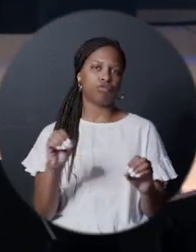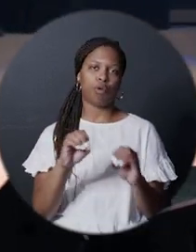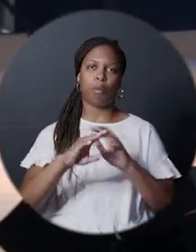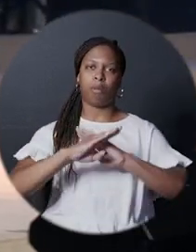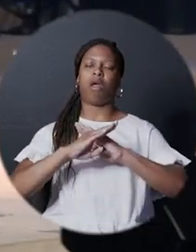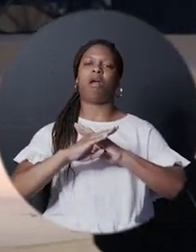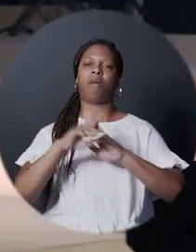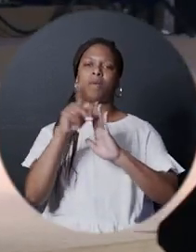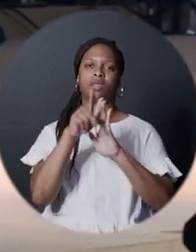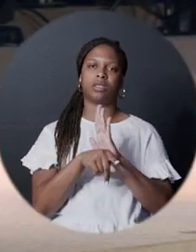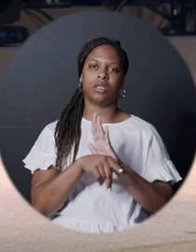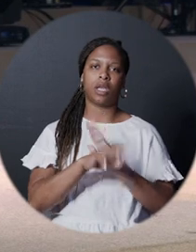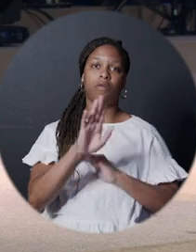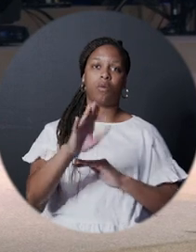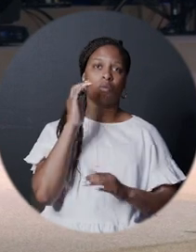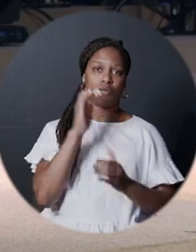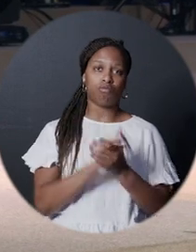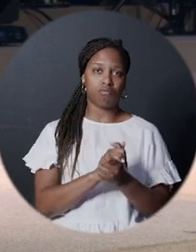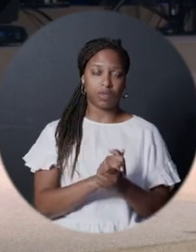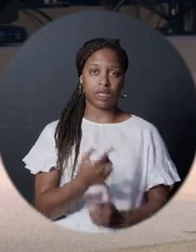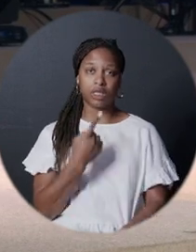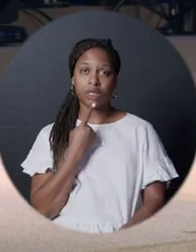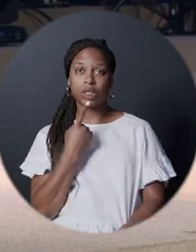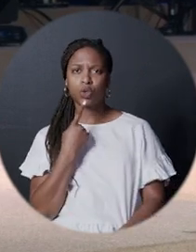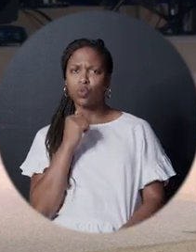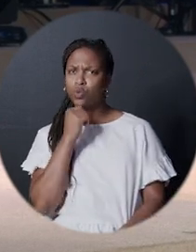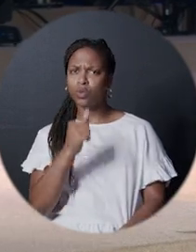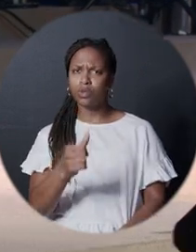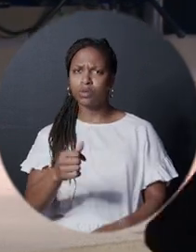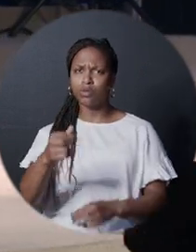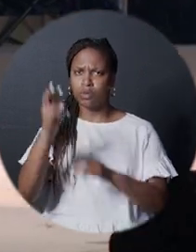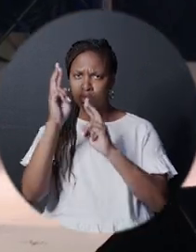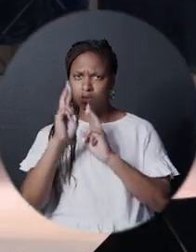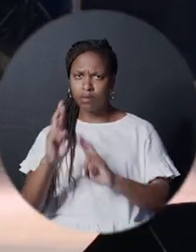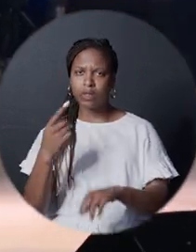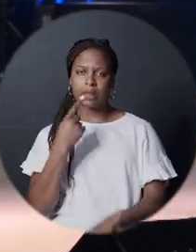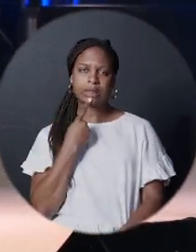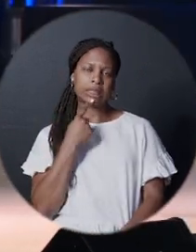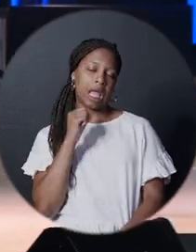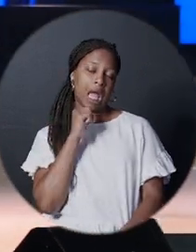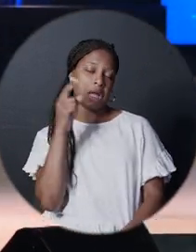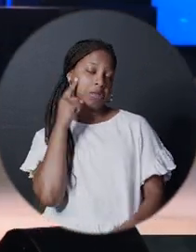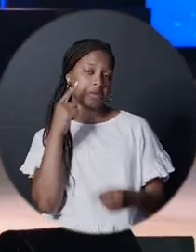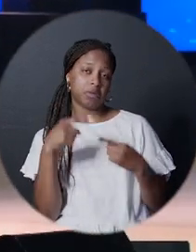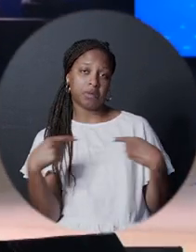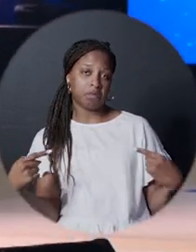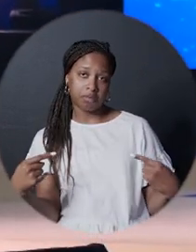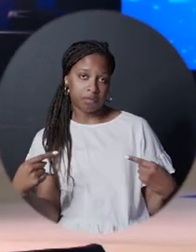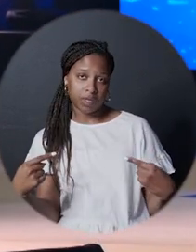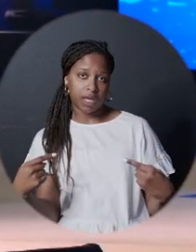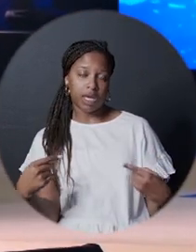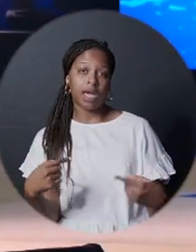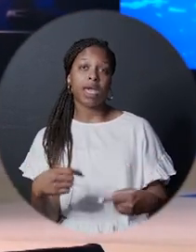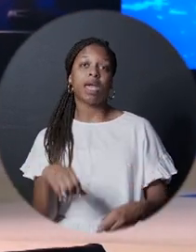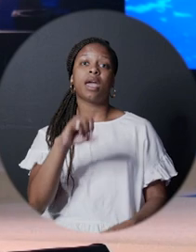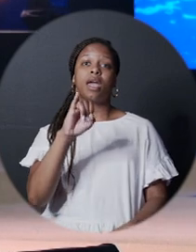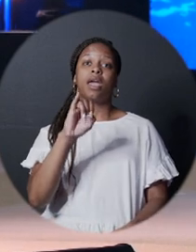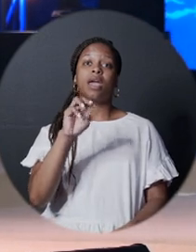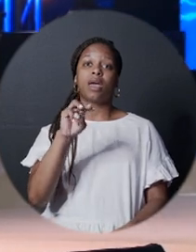You have to have a no-block policy. So if your spouse says, you are disrespectful, you don't get to say, I